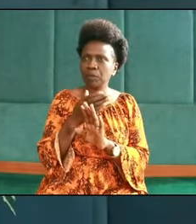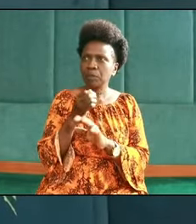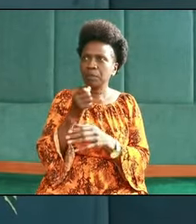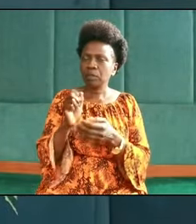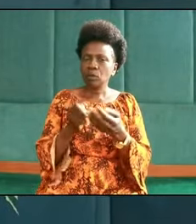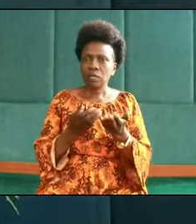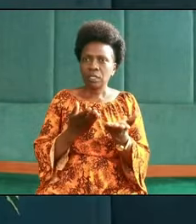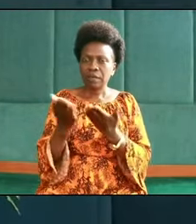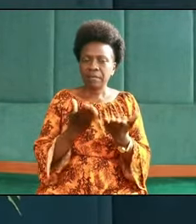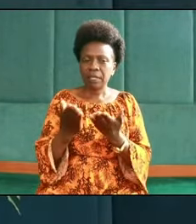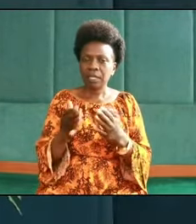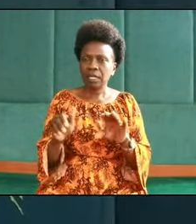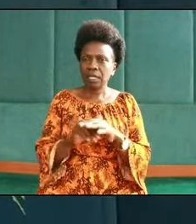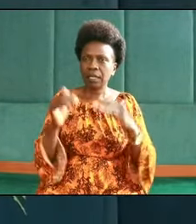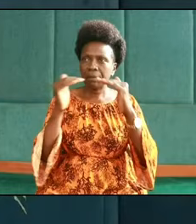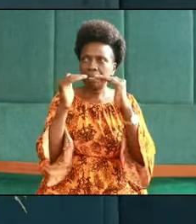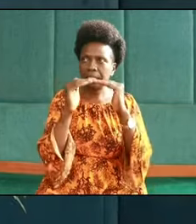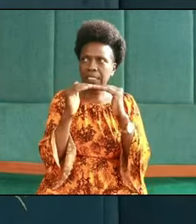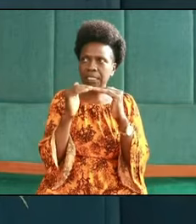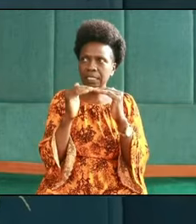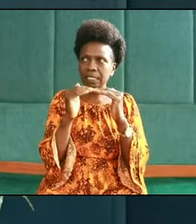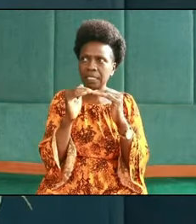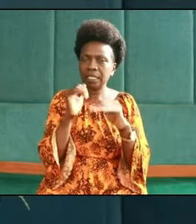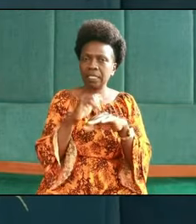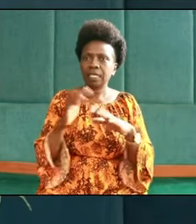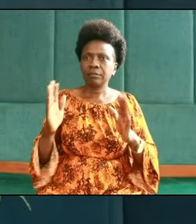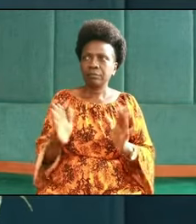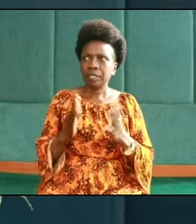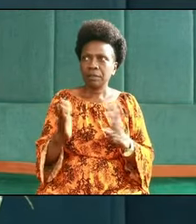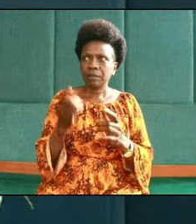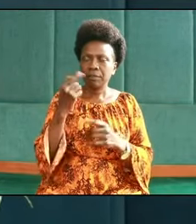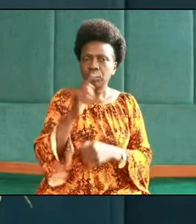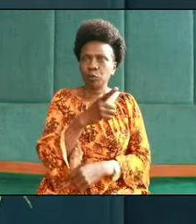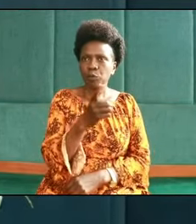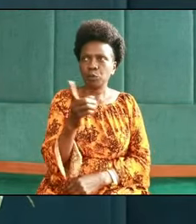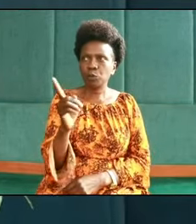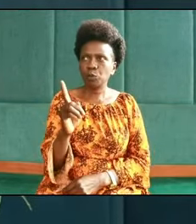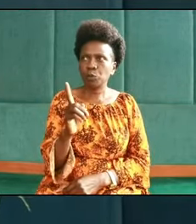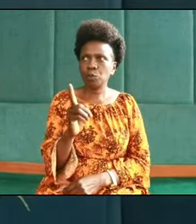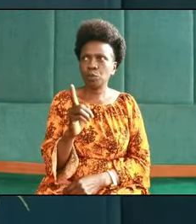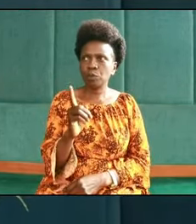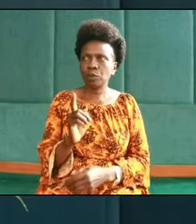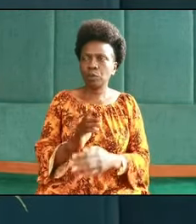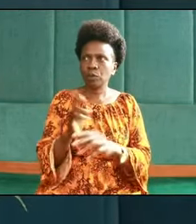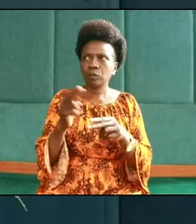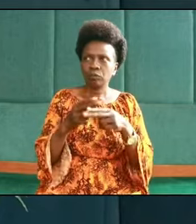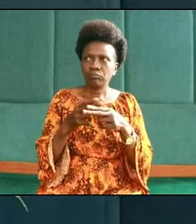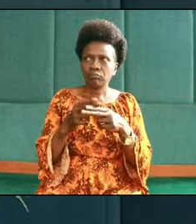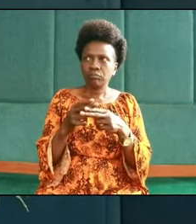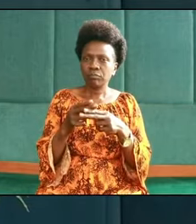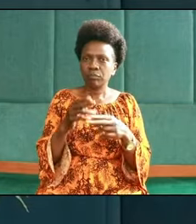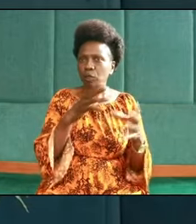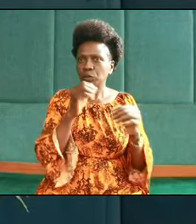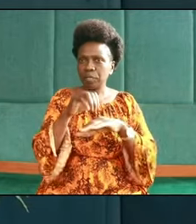certain capacity. It is an encouragement for you because very soon you are going to be sent